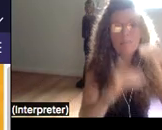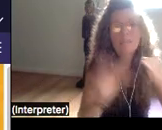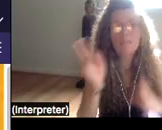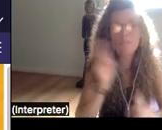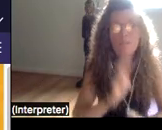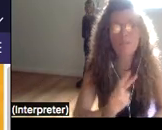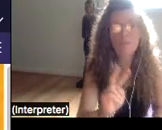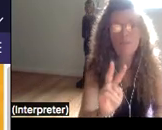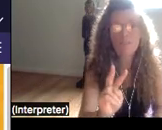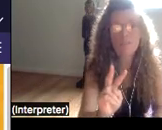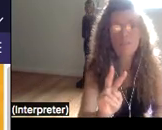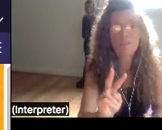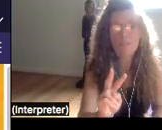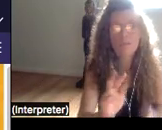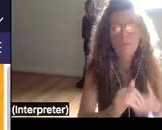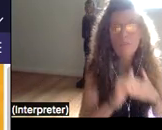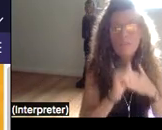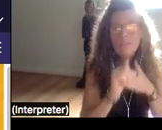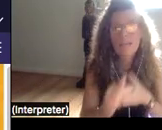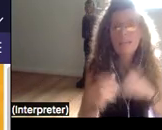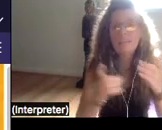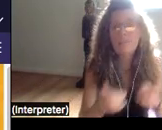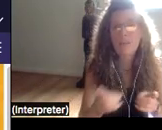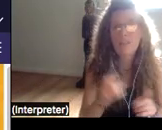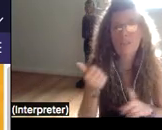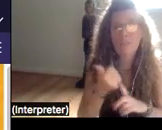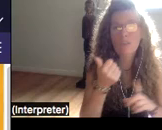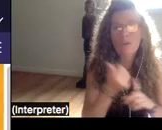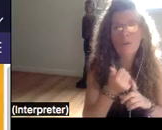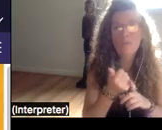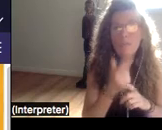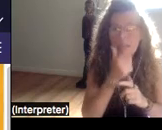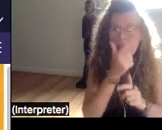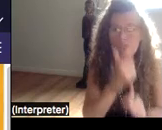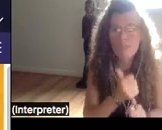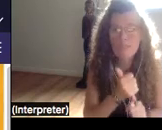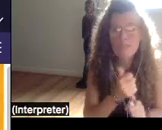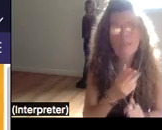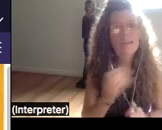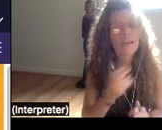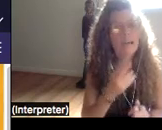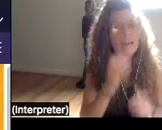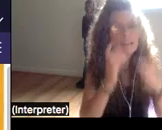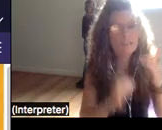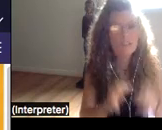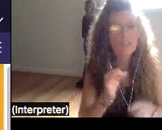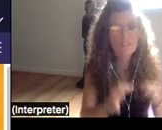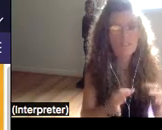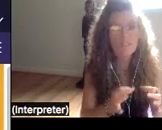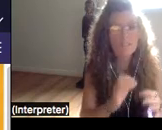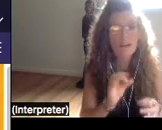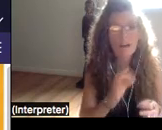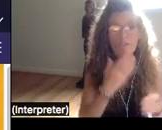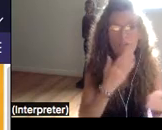This limits his view, which is led in the direction of his own interest, and he